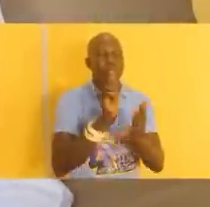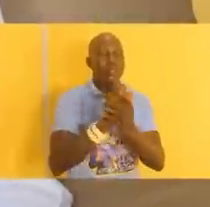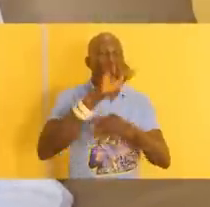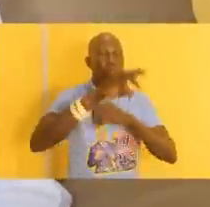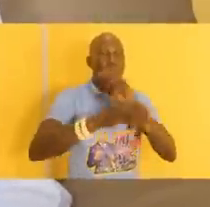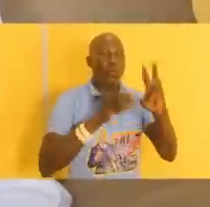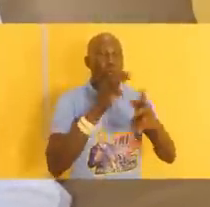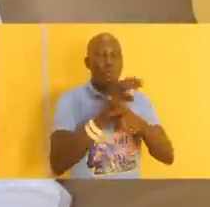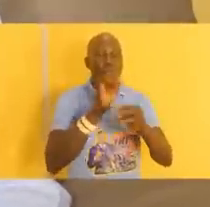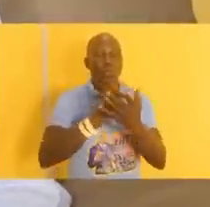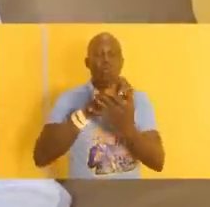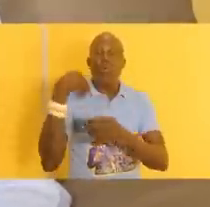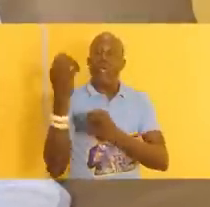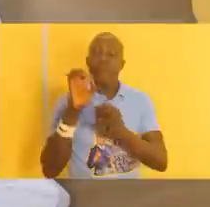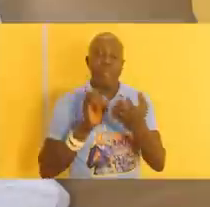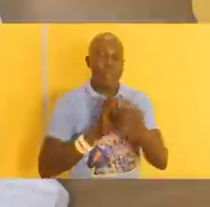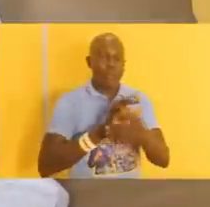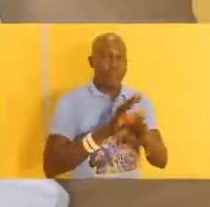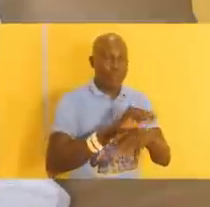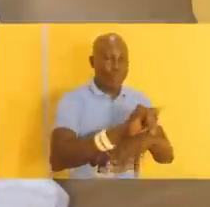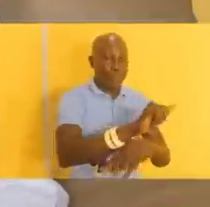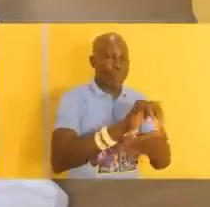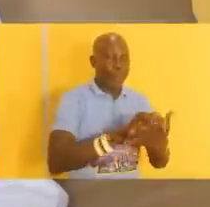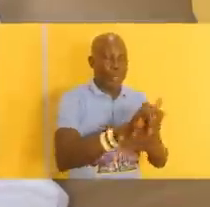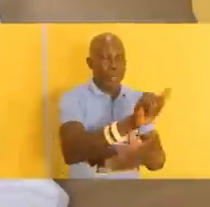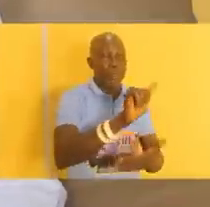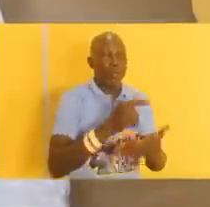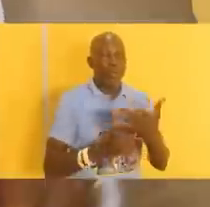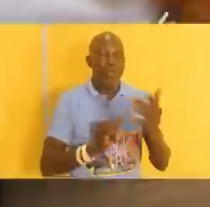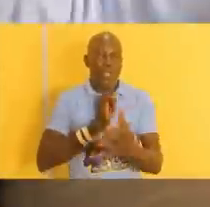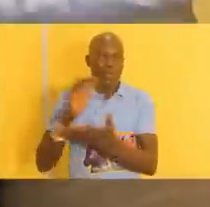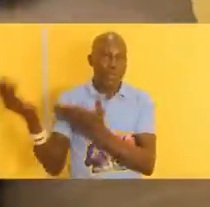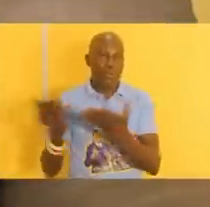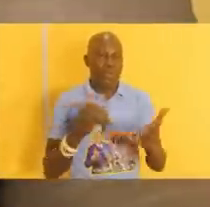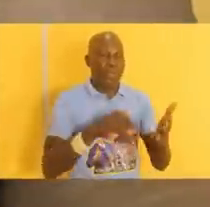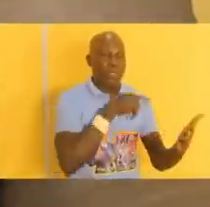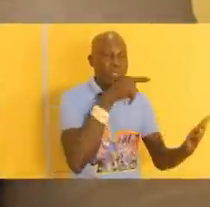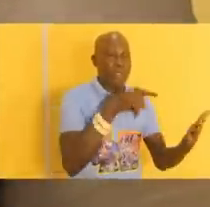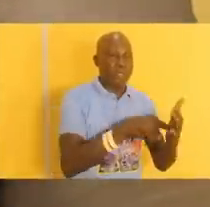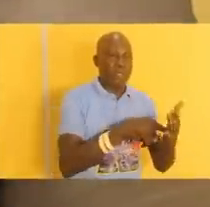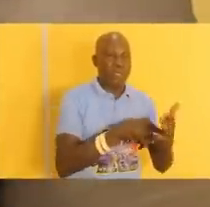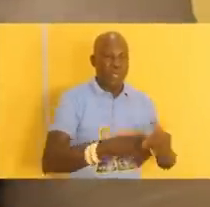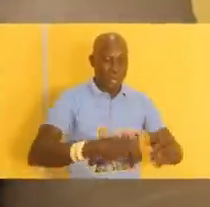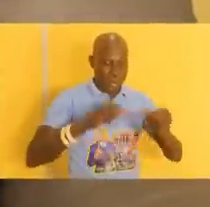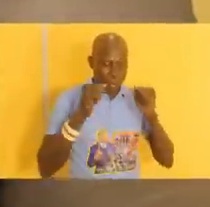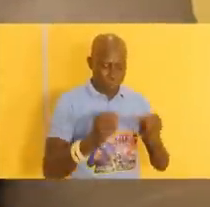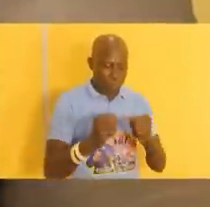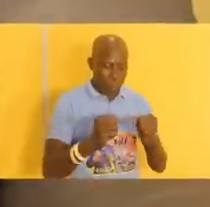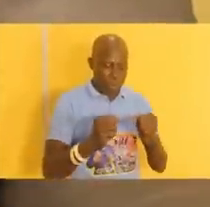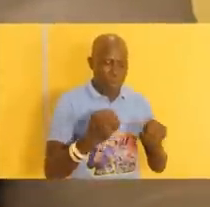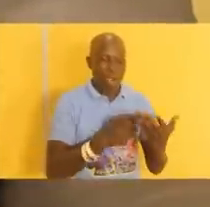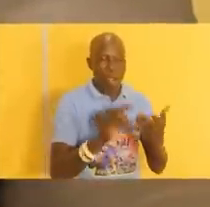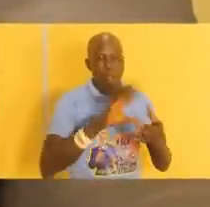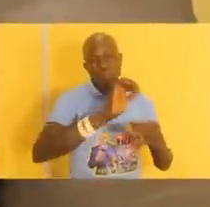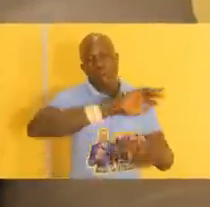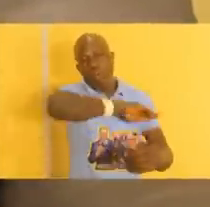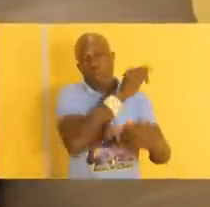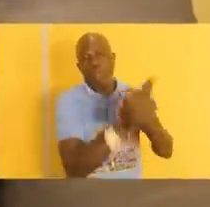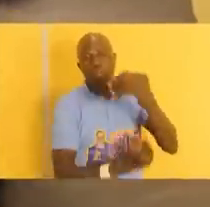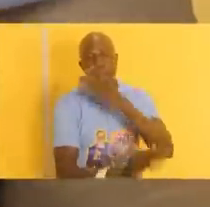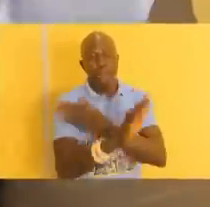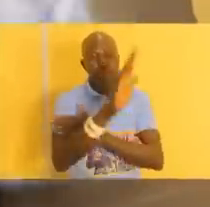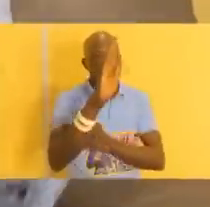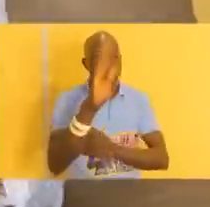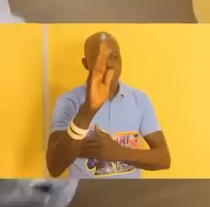gbo to gbagbo whosoever that believe oh ti mo mu wa re what I bring is this agbara olorun olodumare the power of the